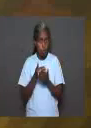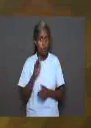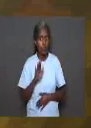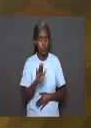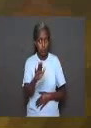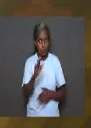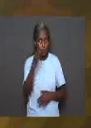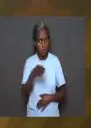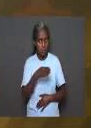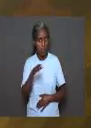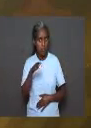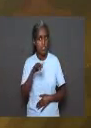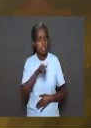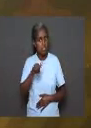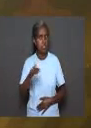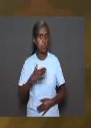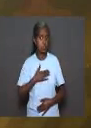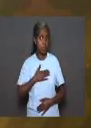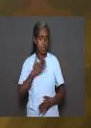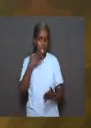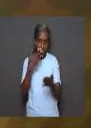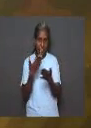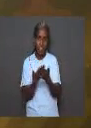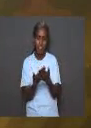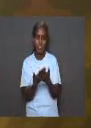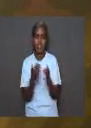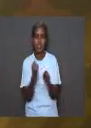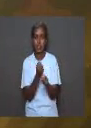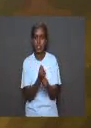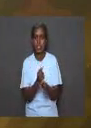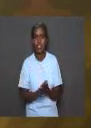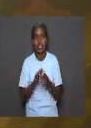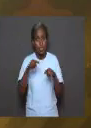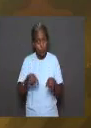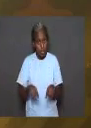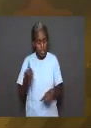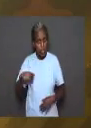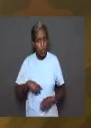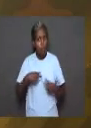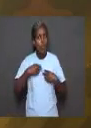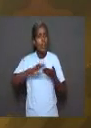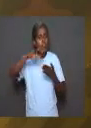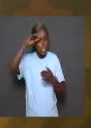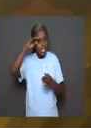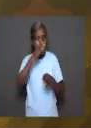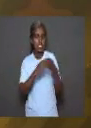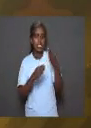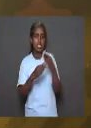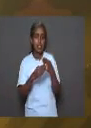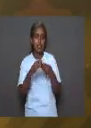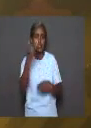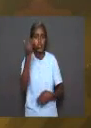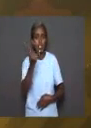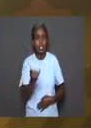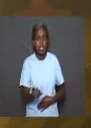I hope that all of your graphs look the same as mine. Great work. Today, we have